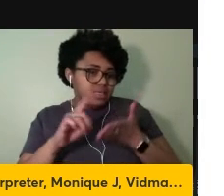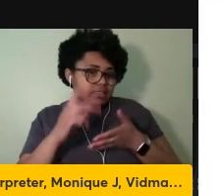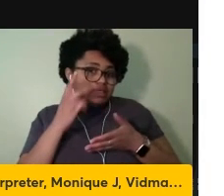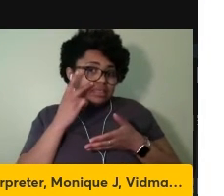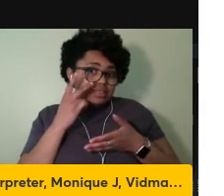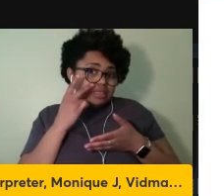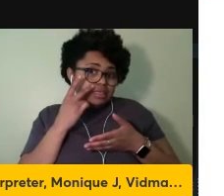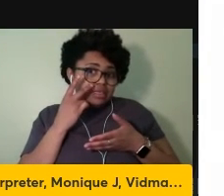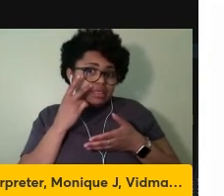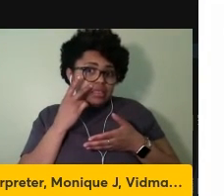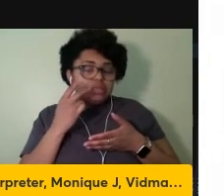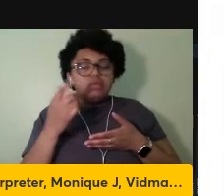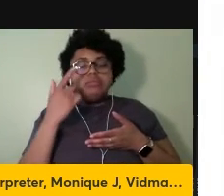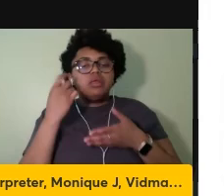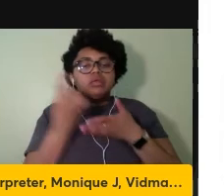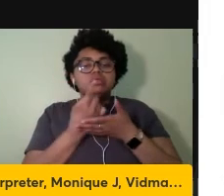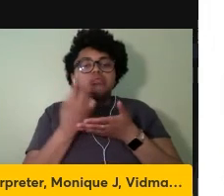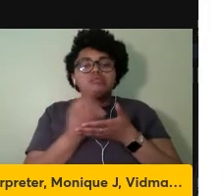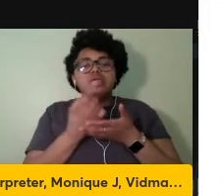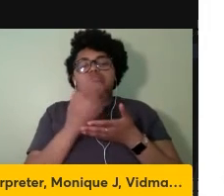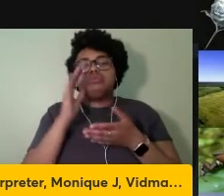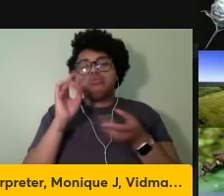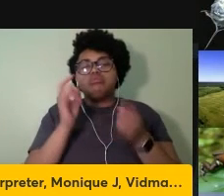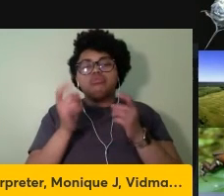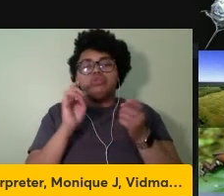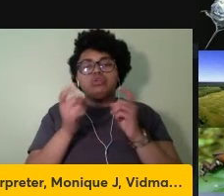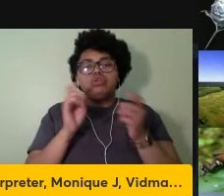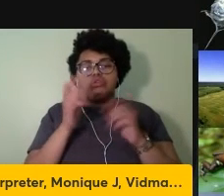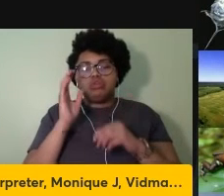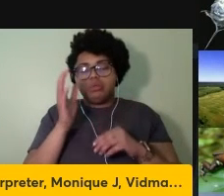solicitation because sometimes they change.